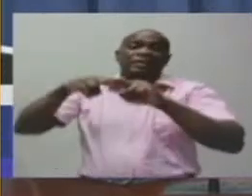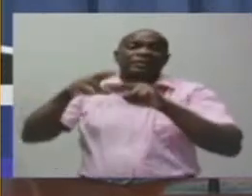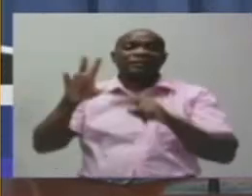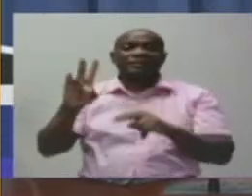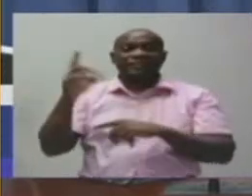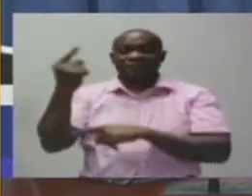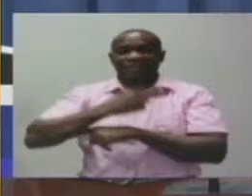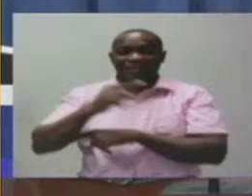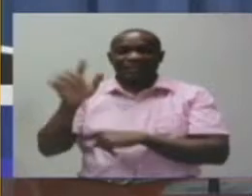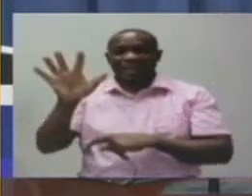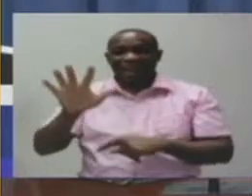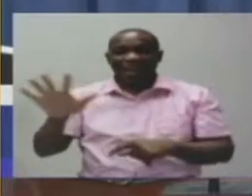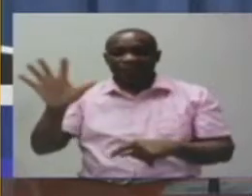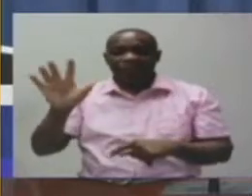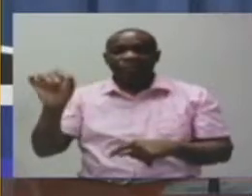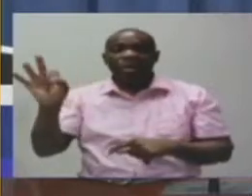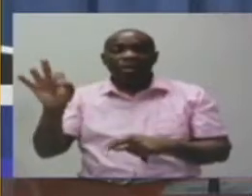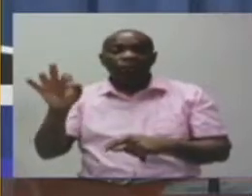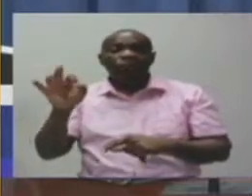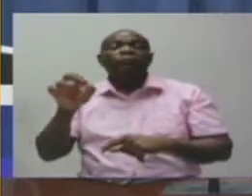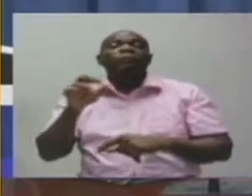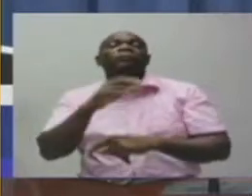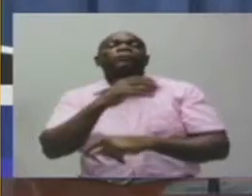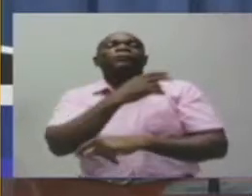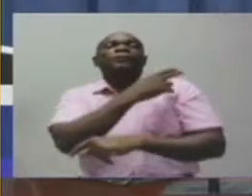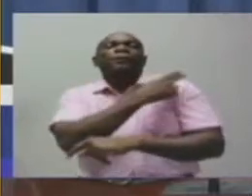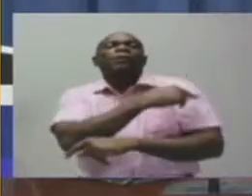the hospital